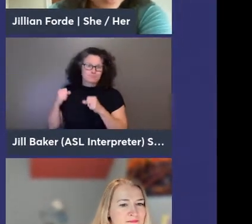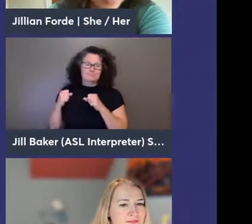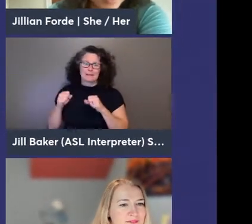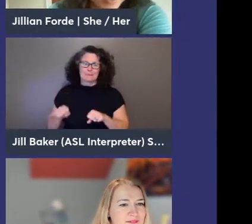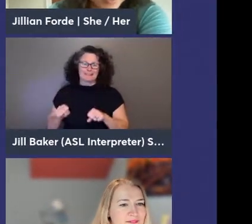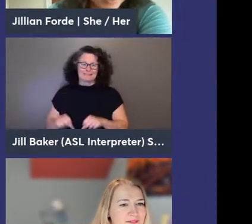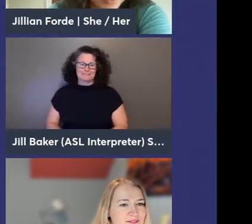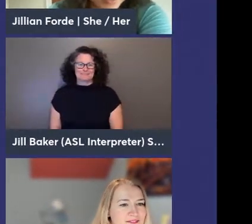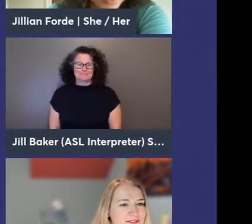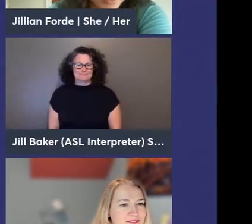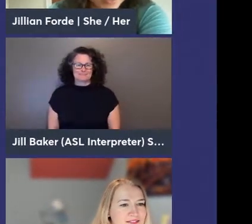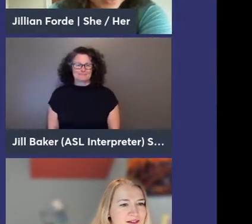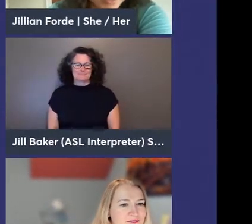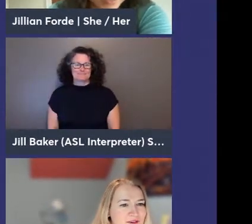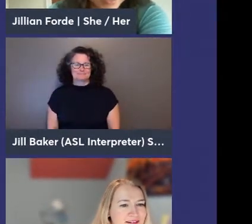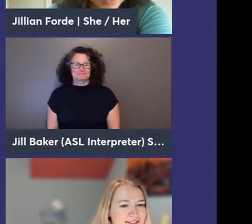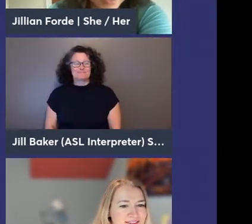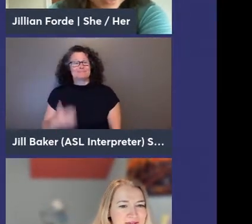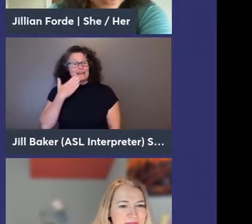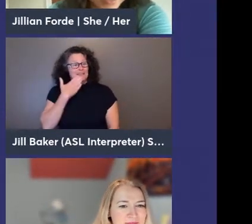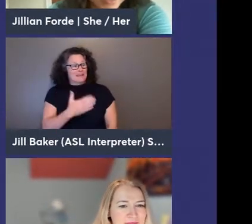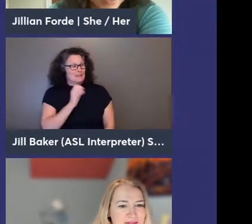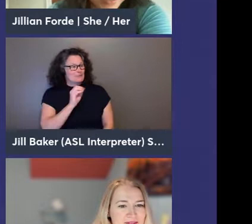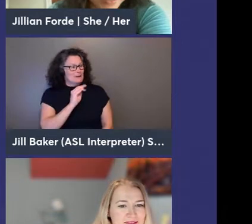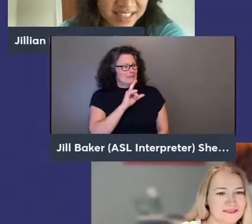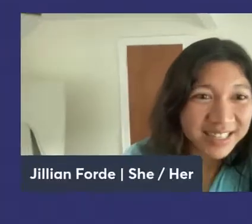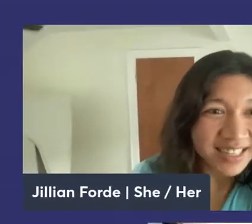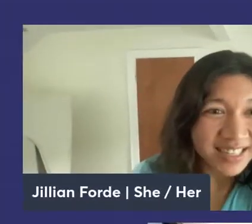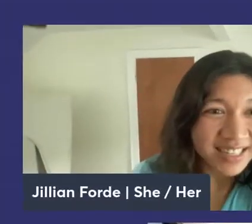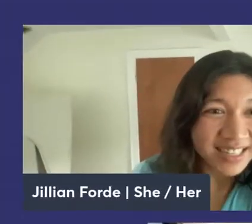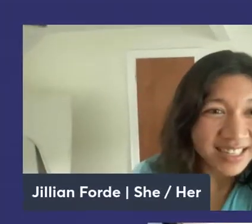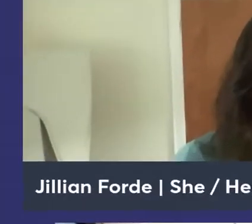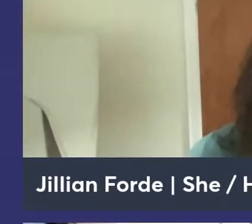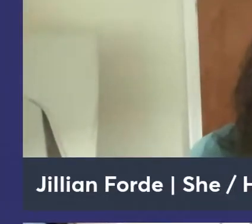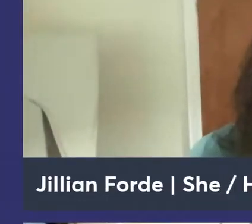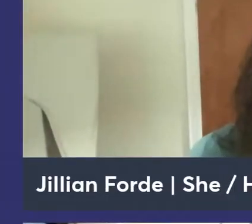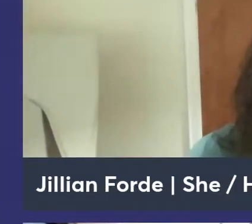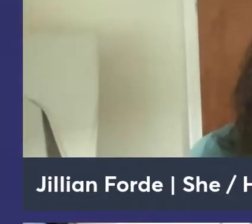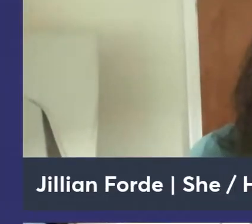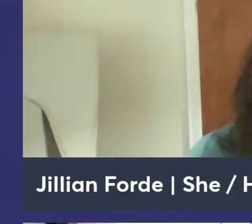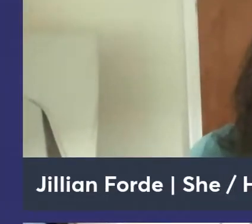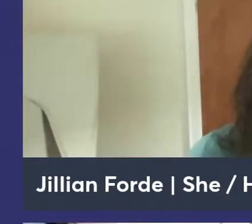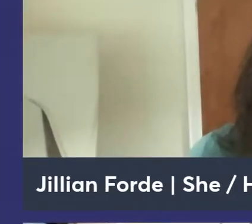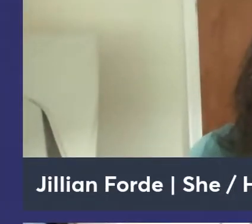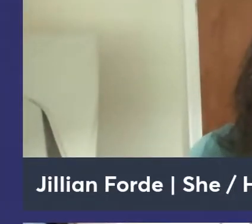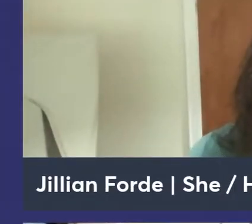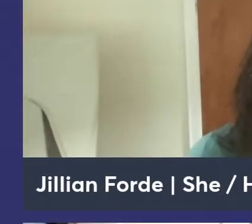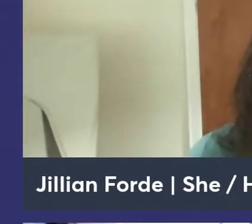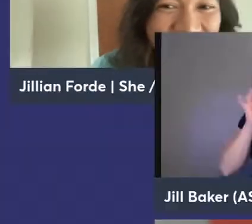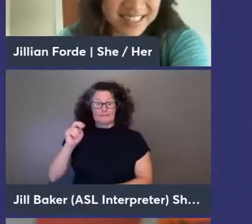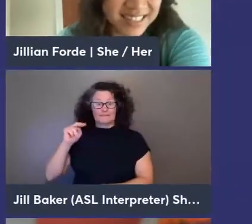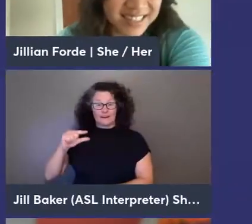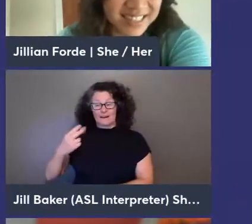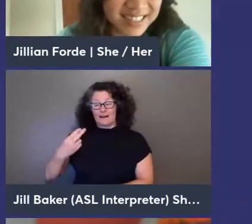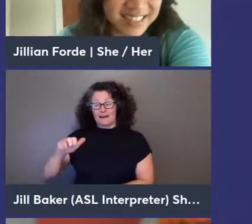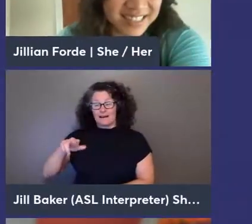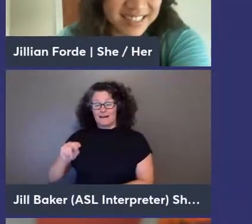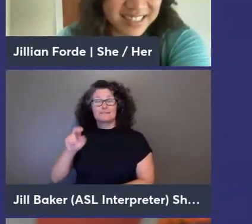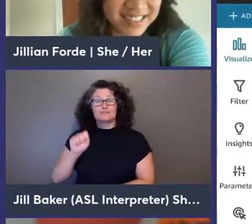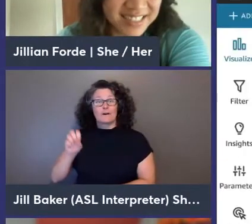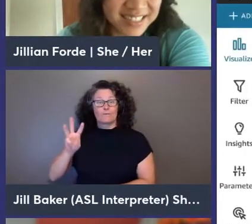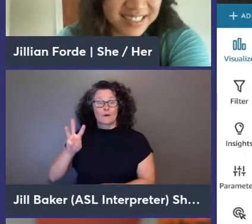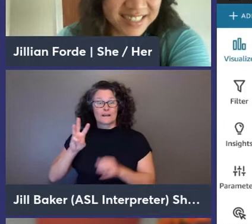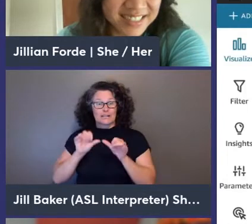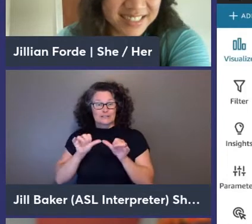Thank you, Emily. Right. Hey, hello everyone. My name is Feng Han. I'm a software engineer